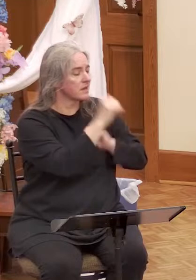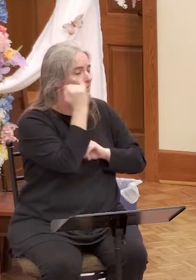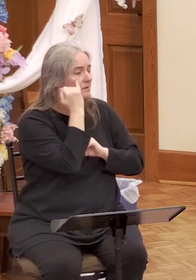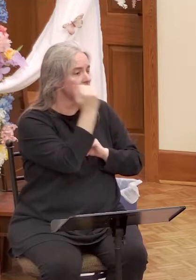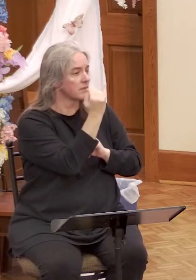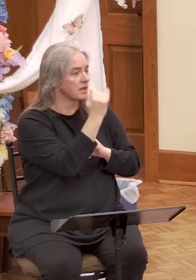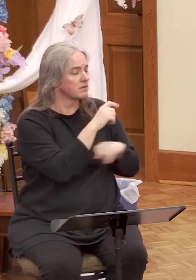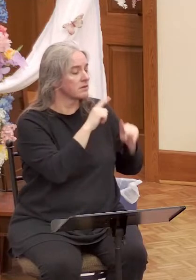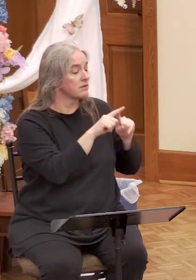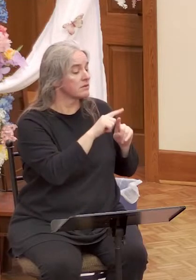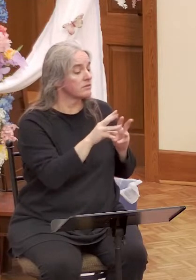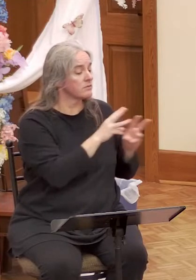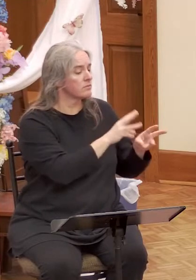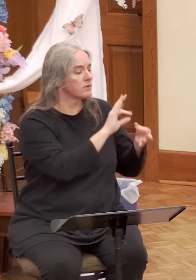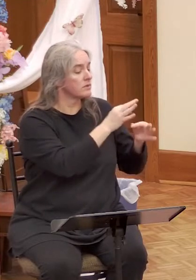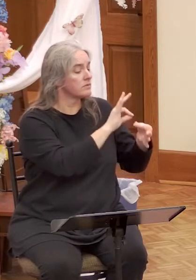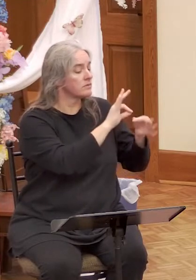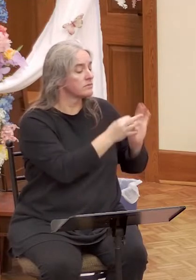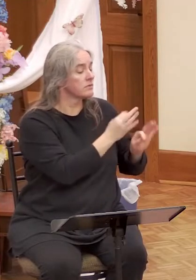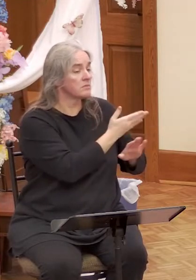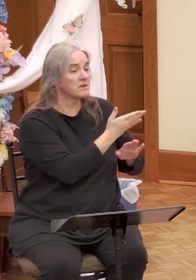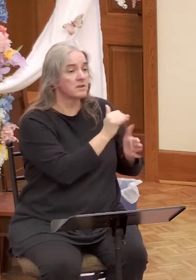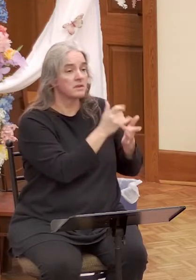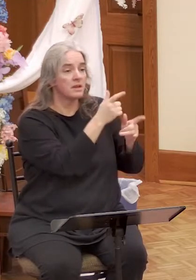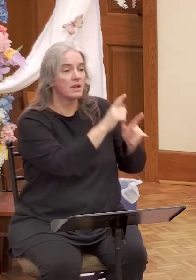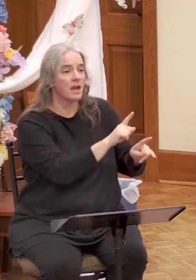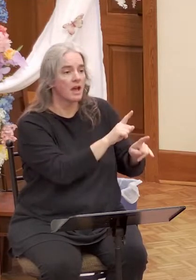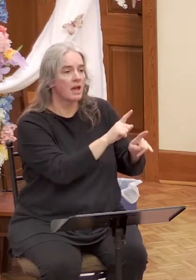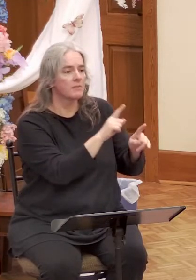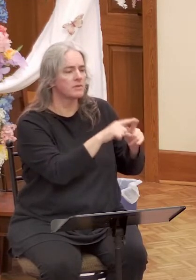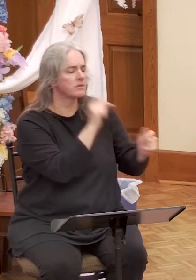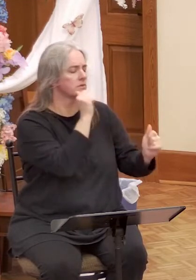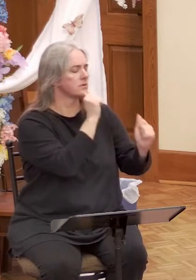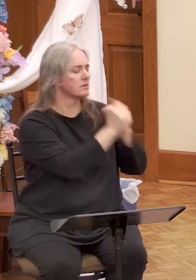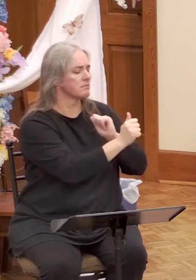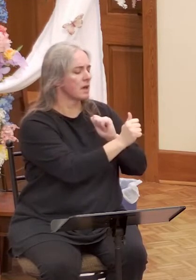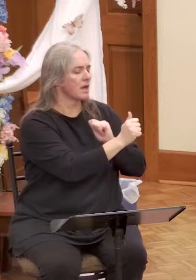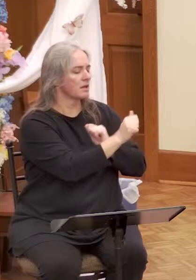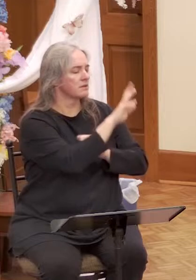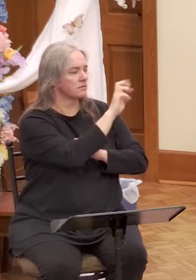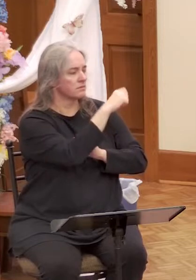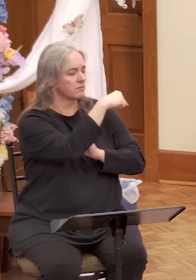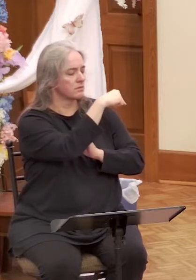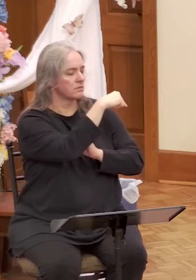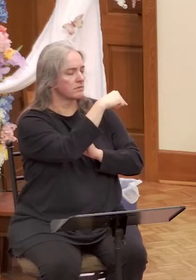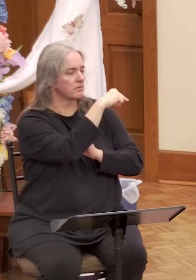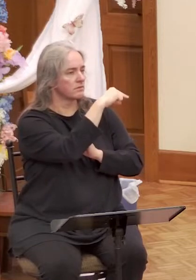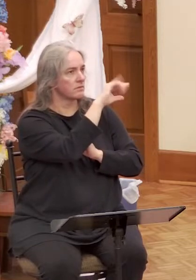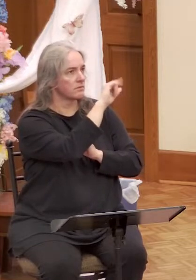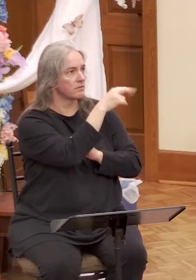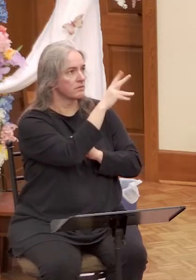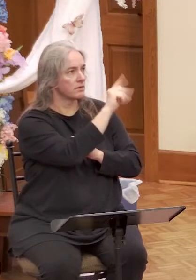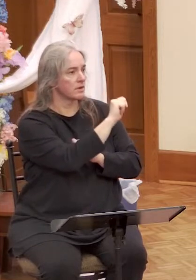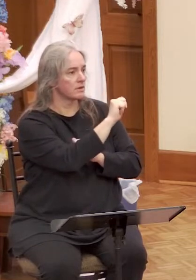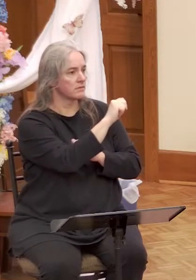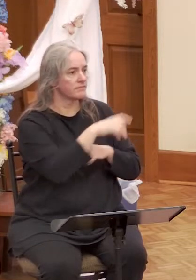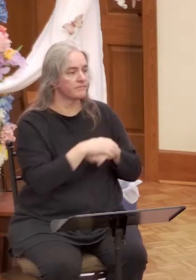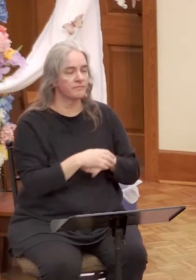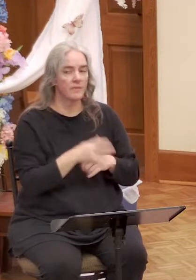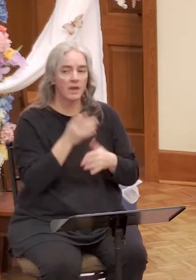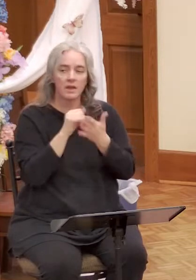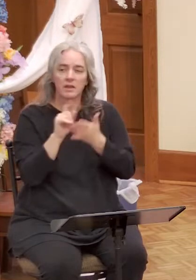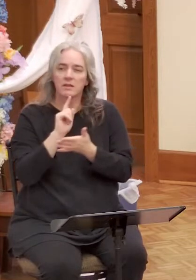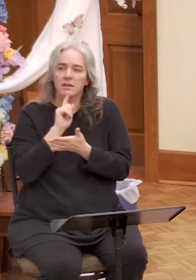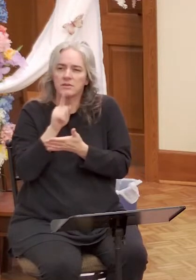there are other ways to interpret events to get past the regret. They explained the horror of the recent past, about